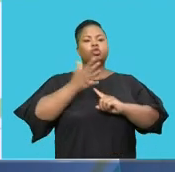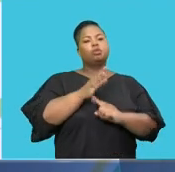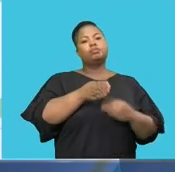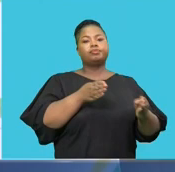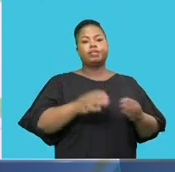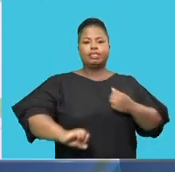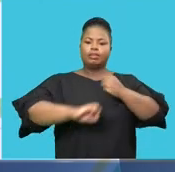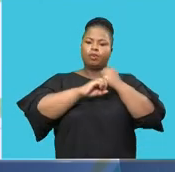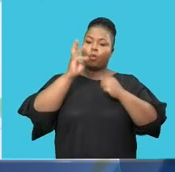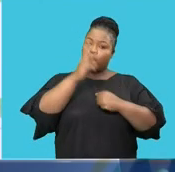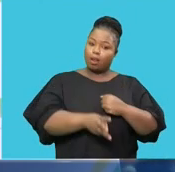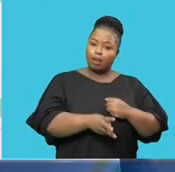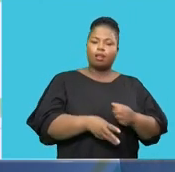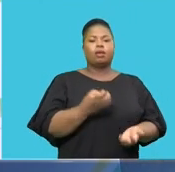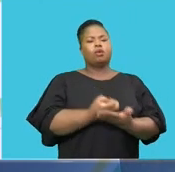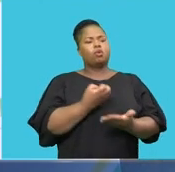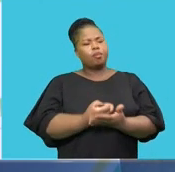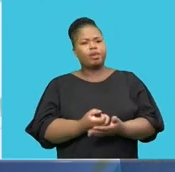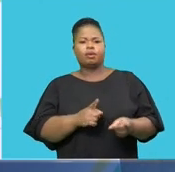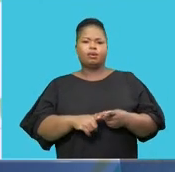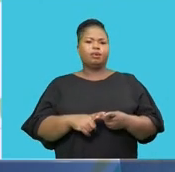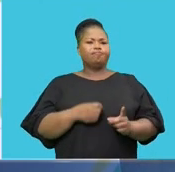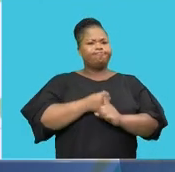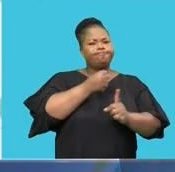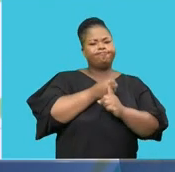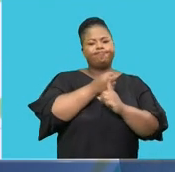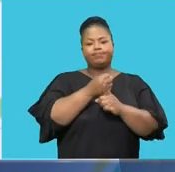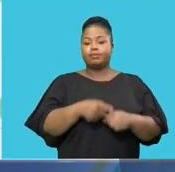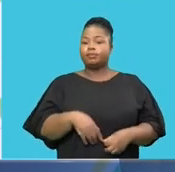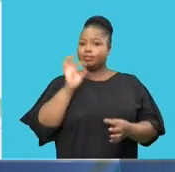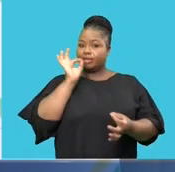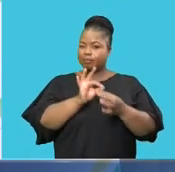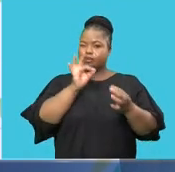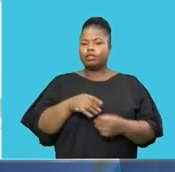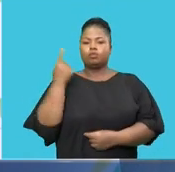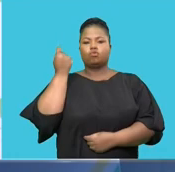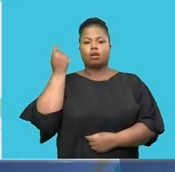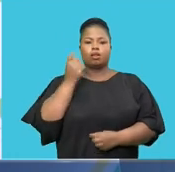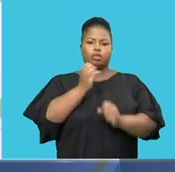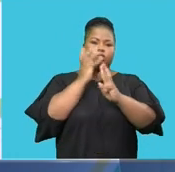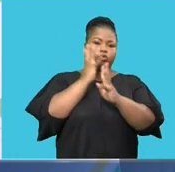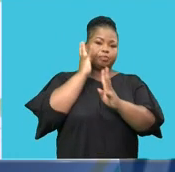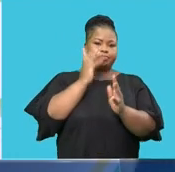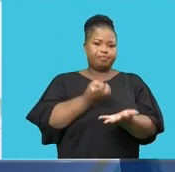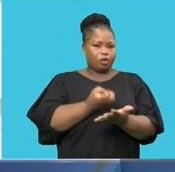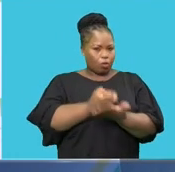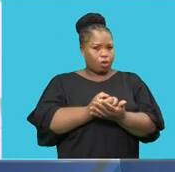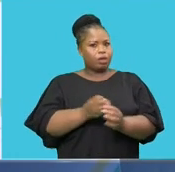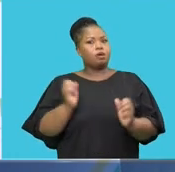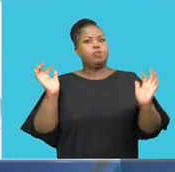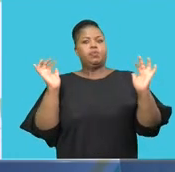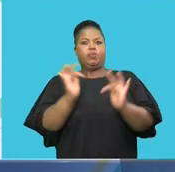be supported even economically in terms of activism. In particular, the issue of rural and township economy will